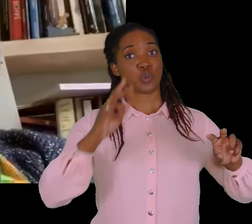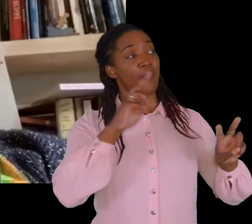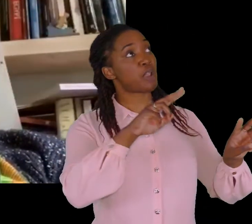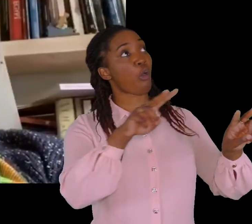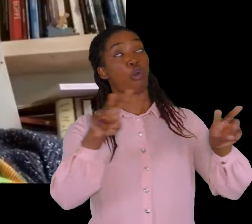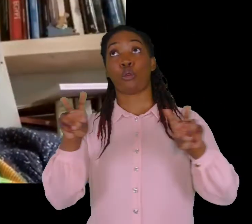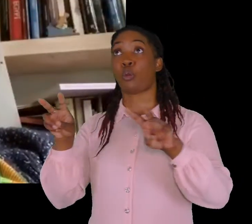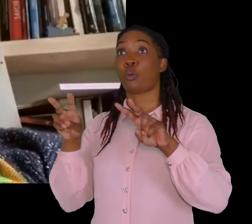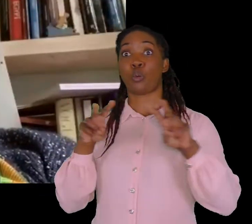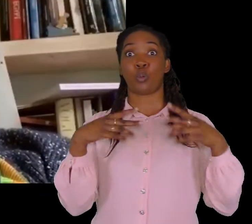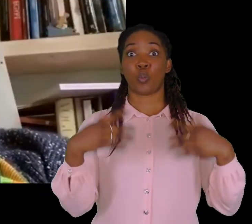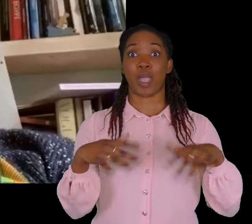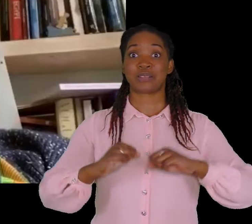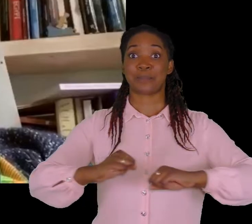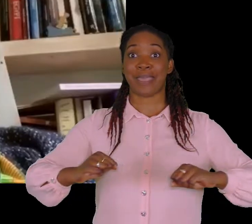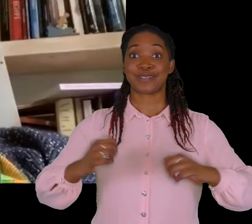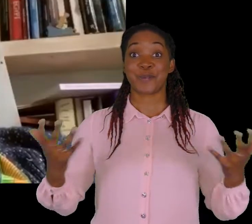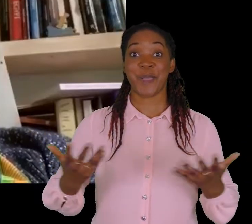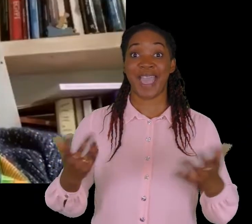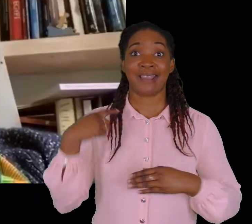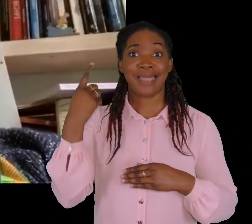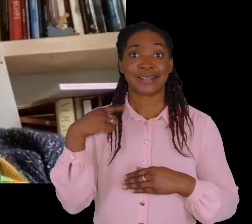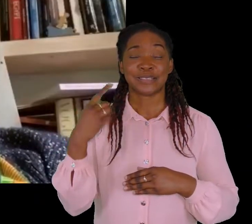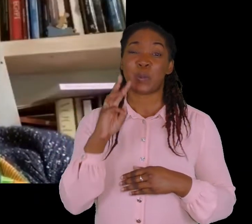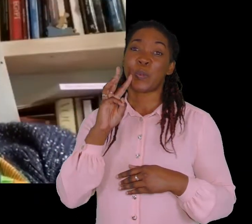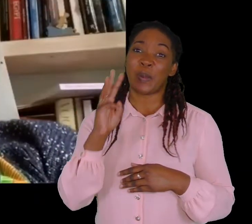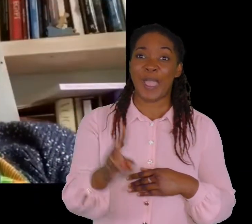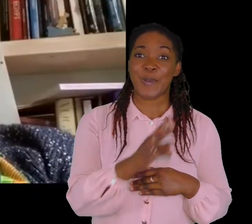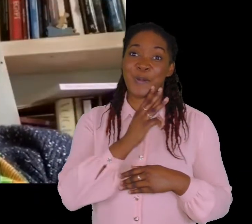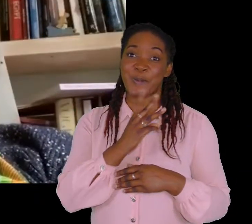know, obviously you have to show in London. And, you know,